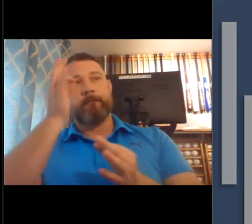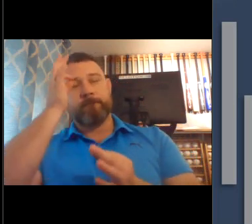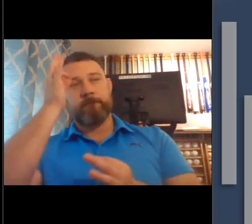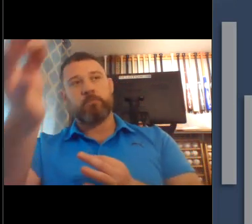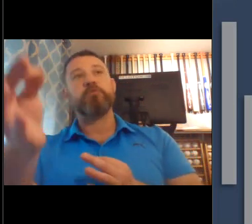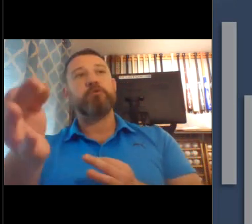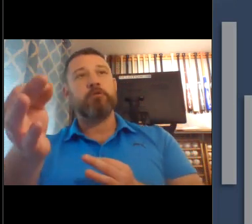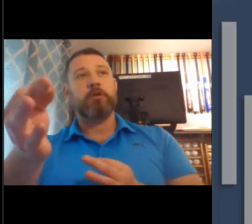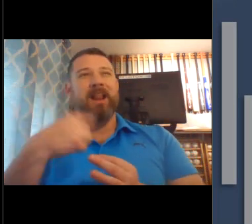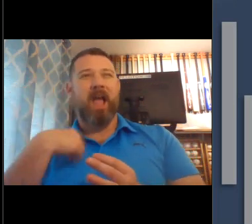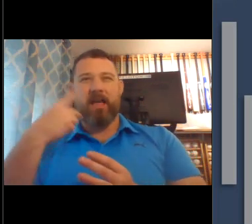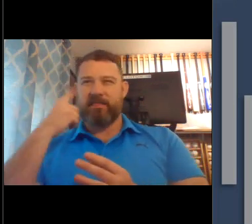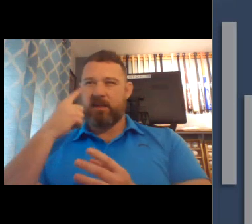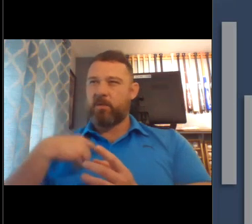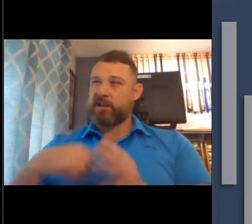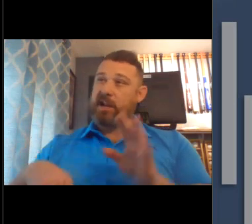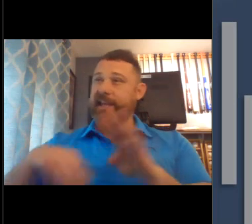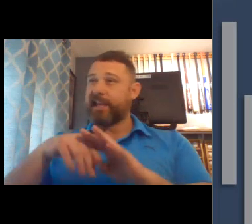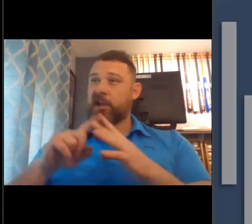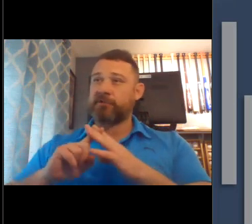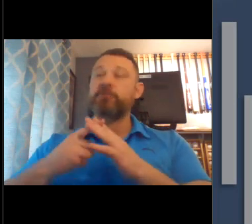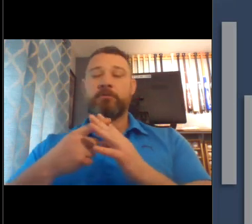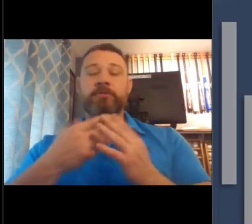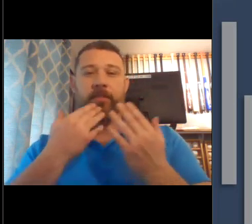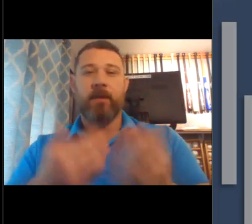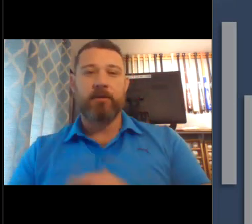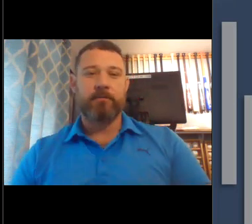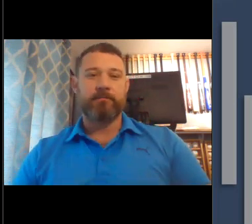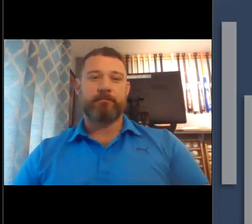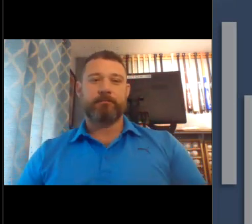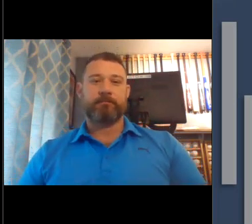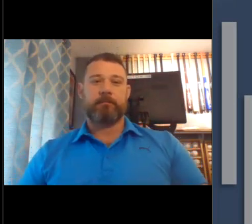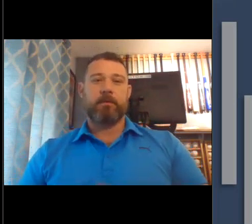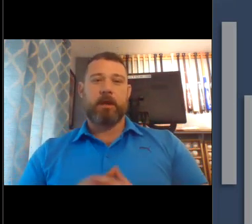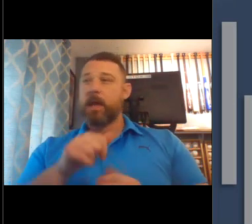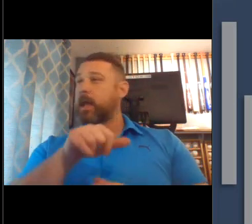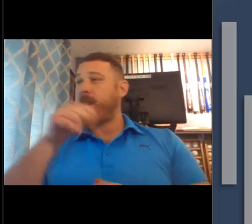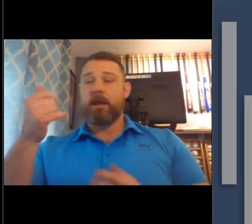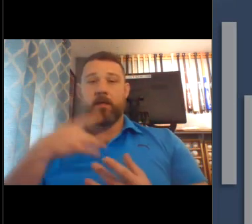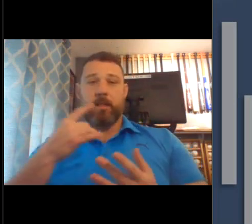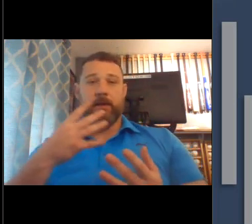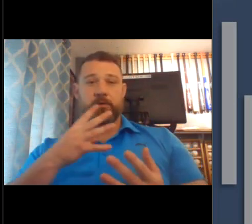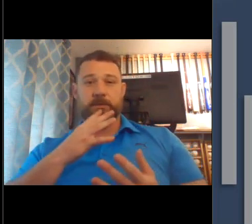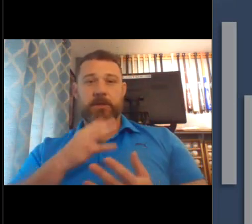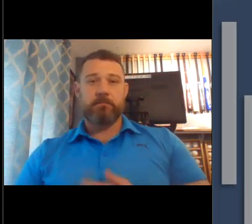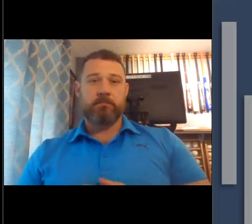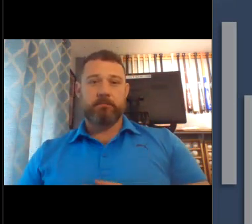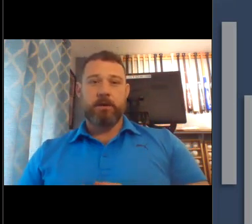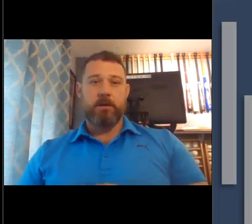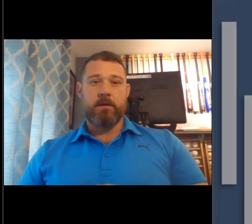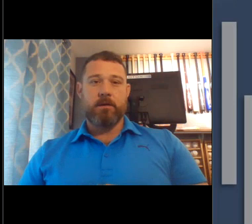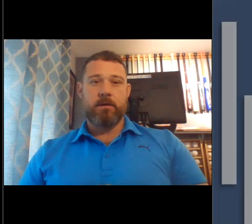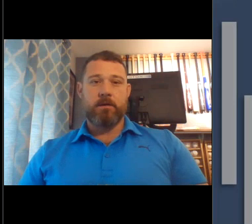did a kickstart. So thank you. Do we have any other commissioners who would like to speak?